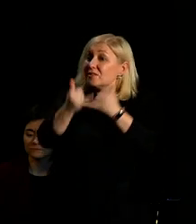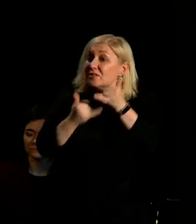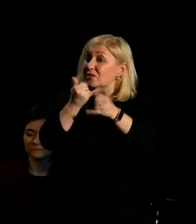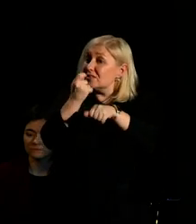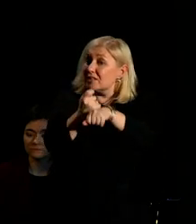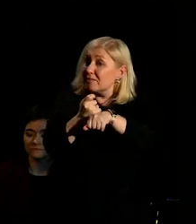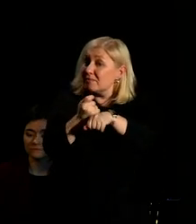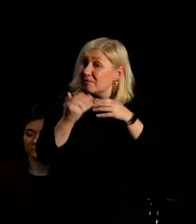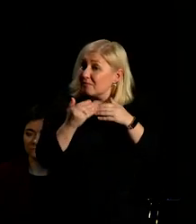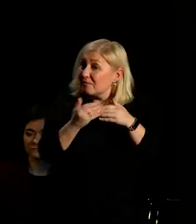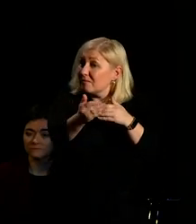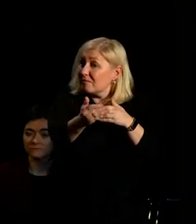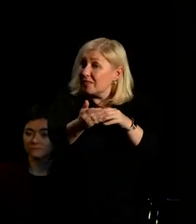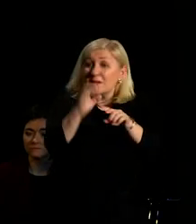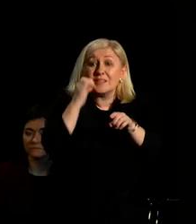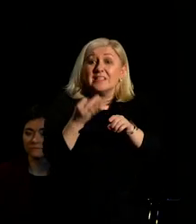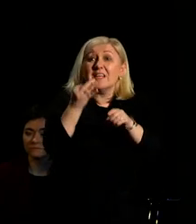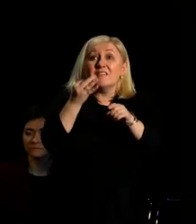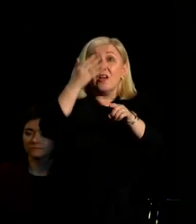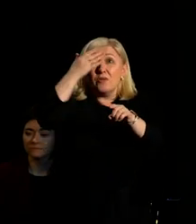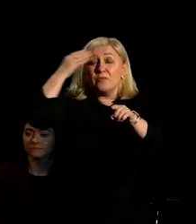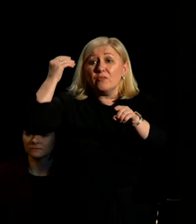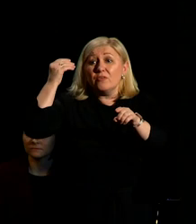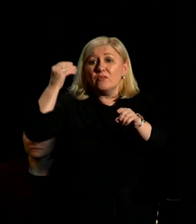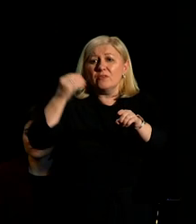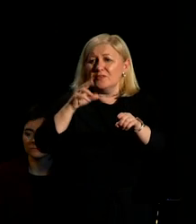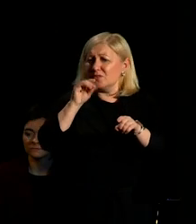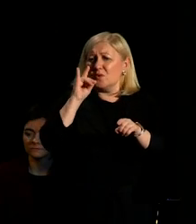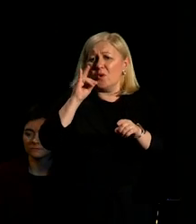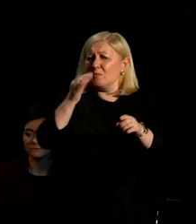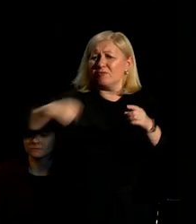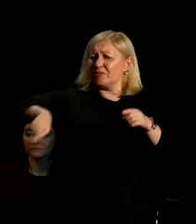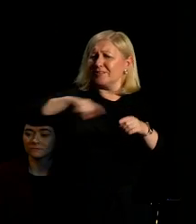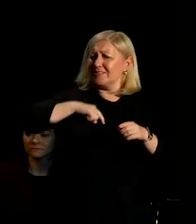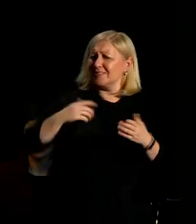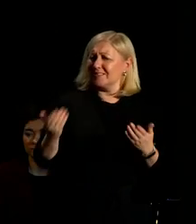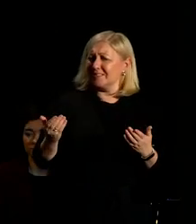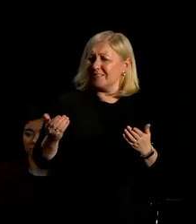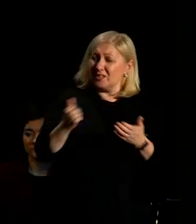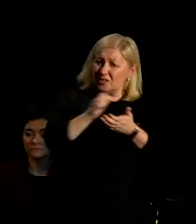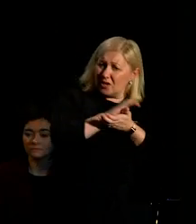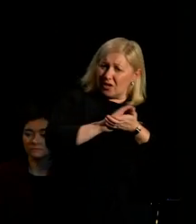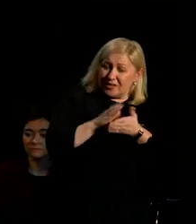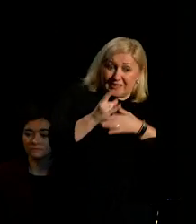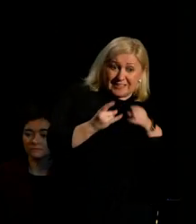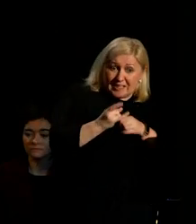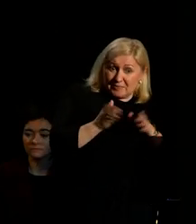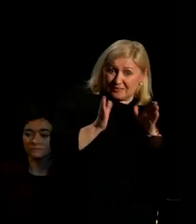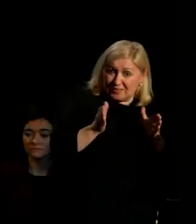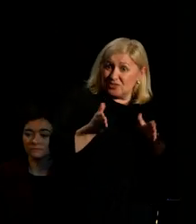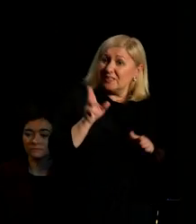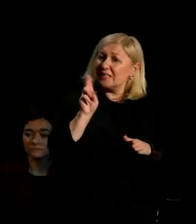are not, there will be no hope for us at all. The Holocaust happened, and it can happen